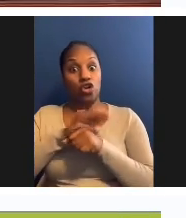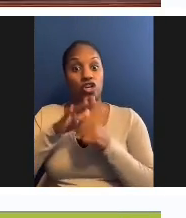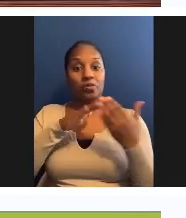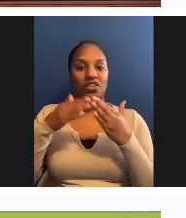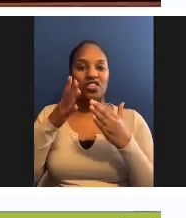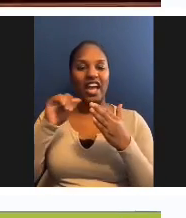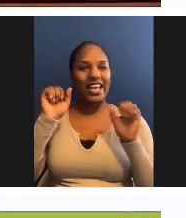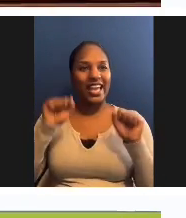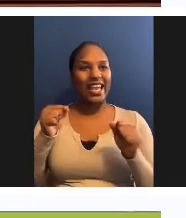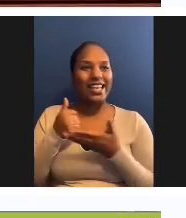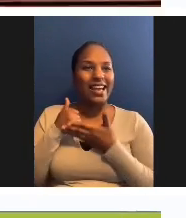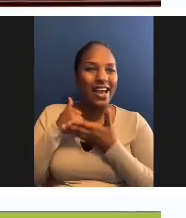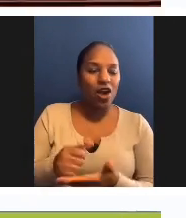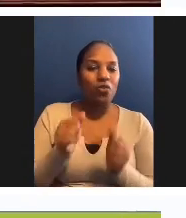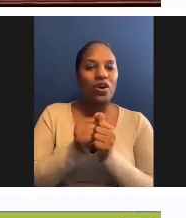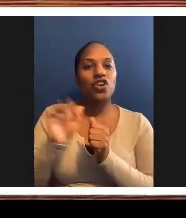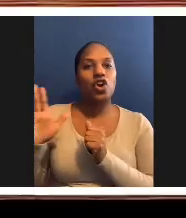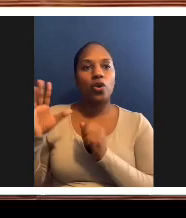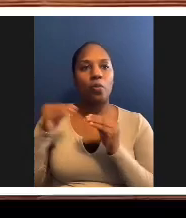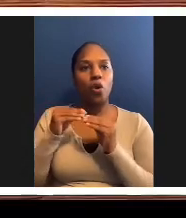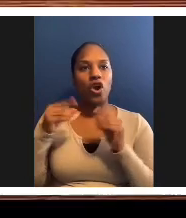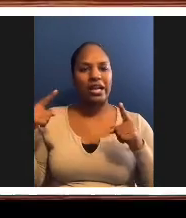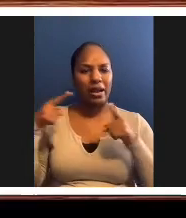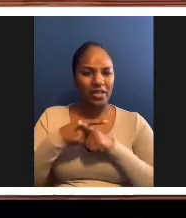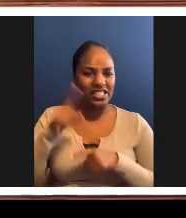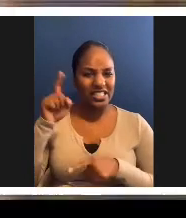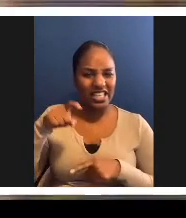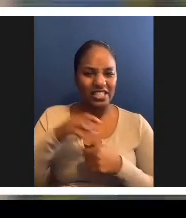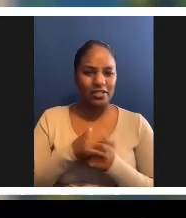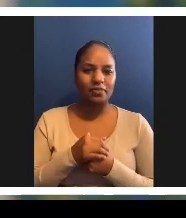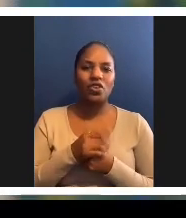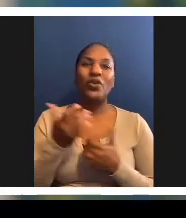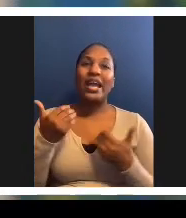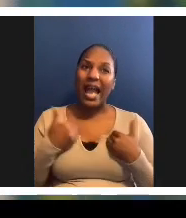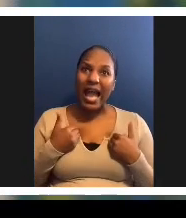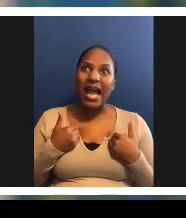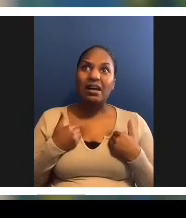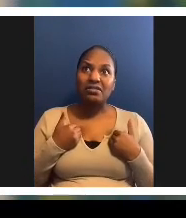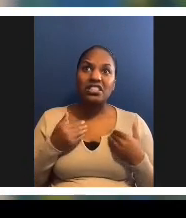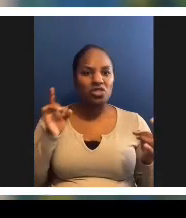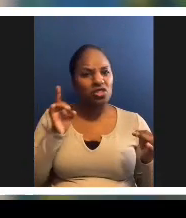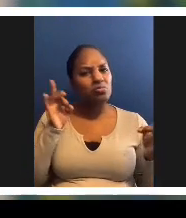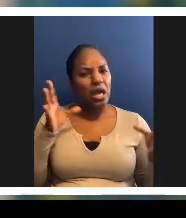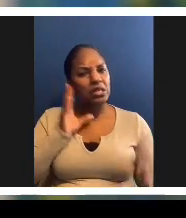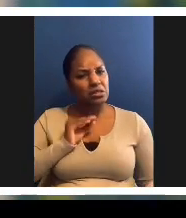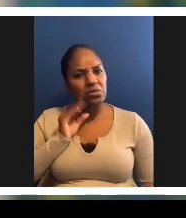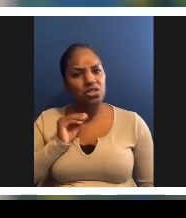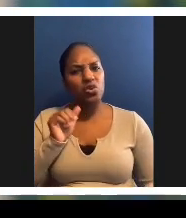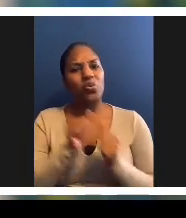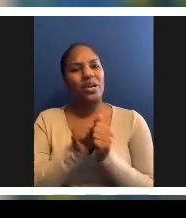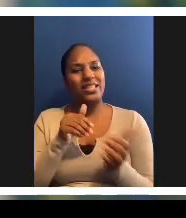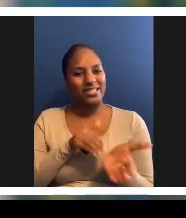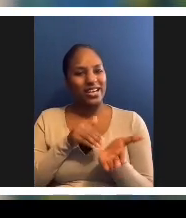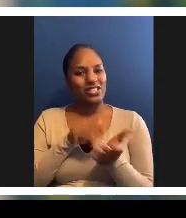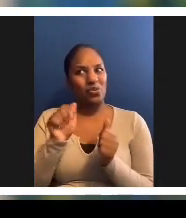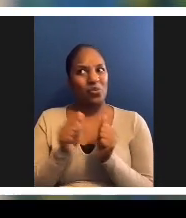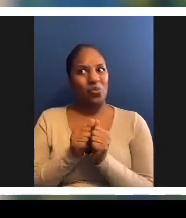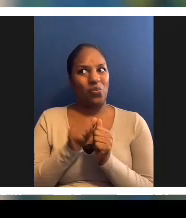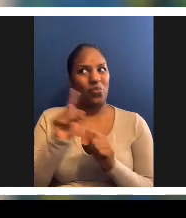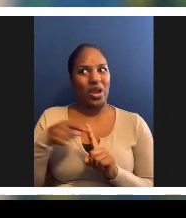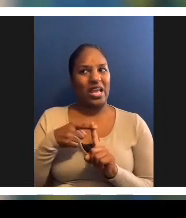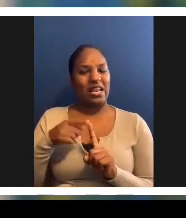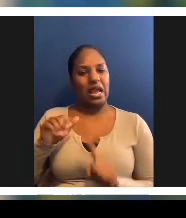complex needs. We did have a couple of traumatic experiences, though, with physicians when Anna was younger